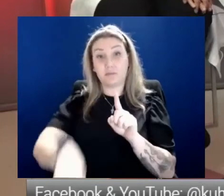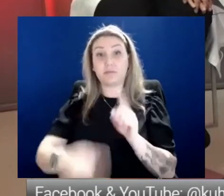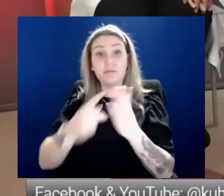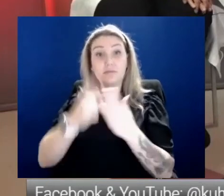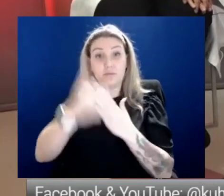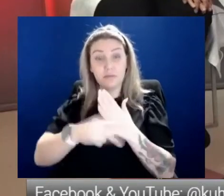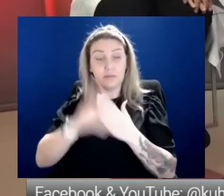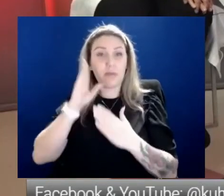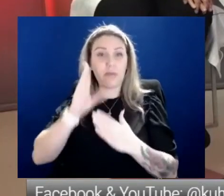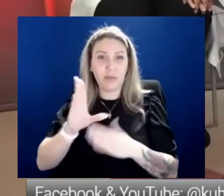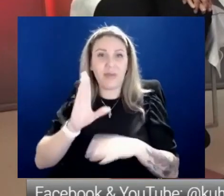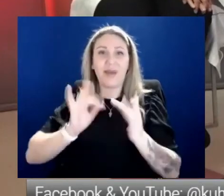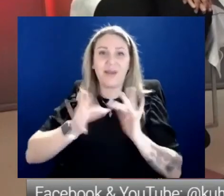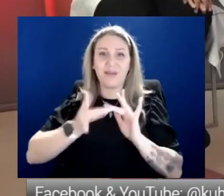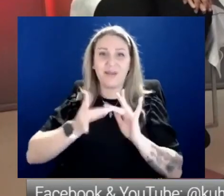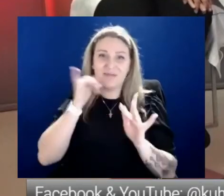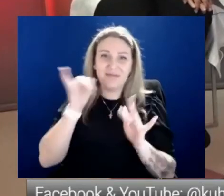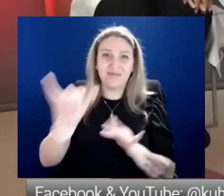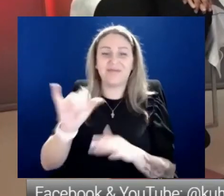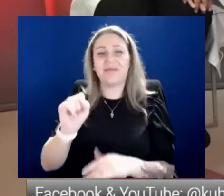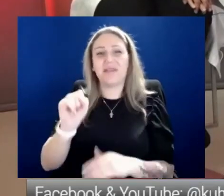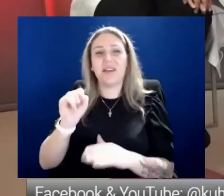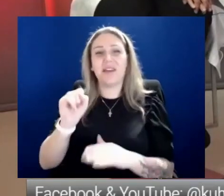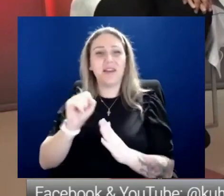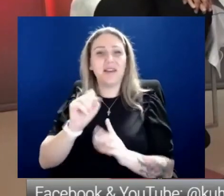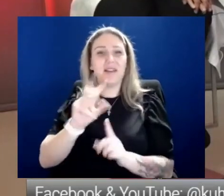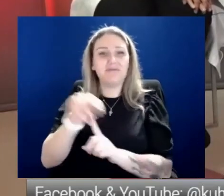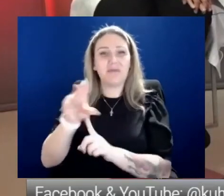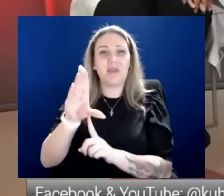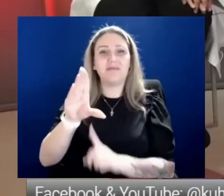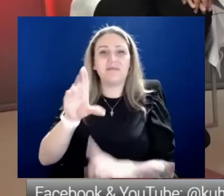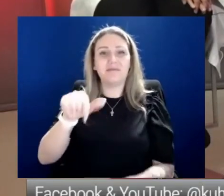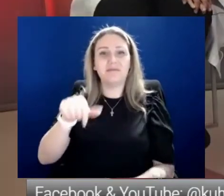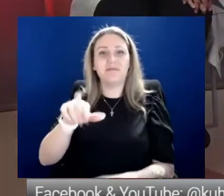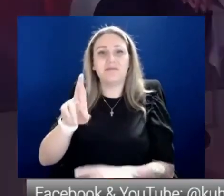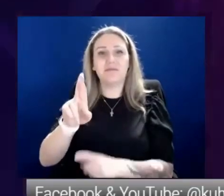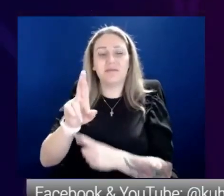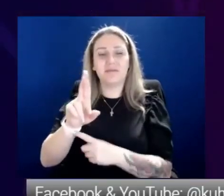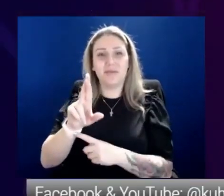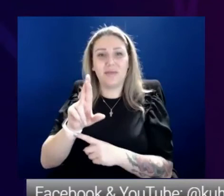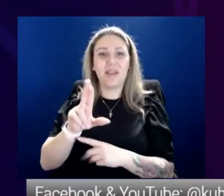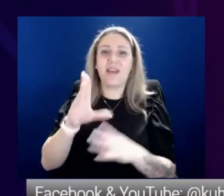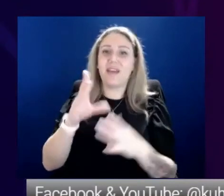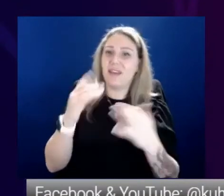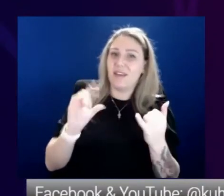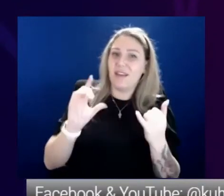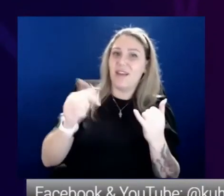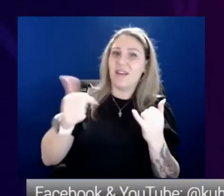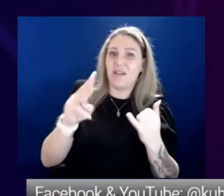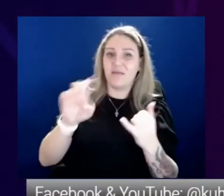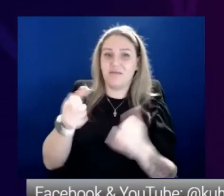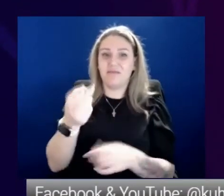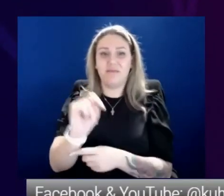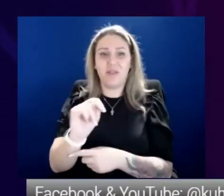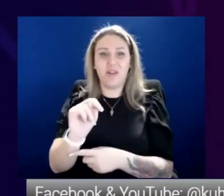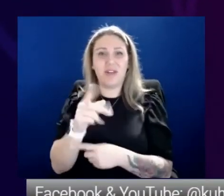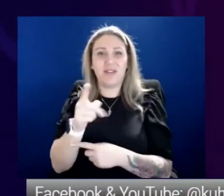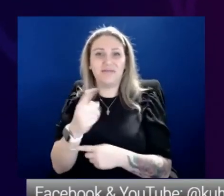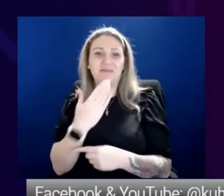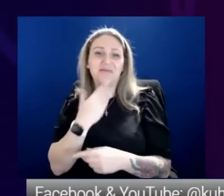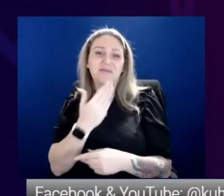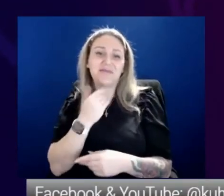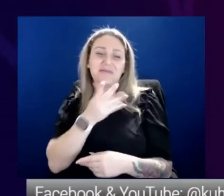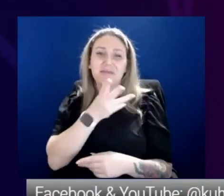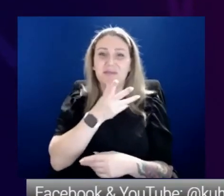forever, so you can scan the QR code, find ways to donate. And now I want to go to Morgan Jackson, because Morgan is just the cutest mama. She loves